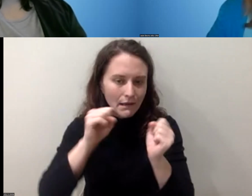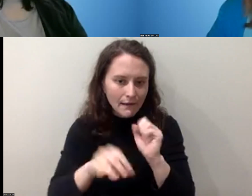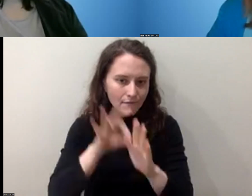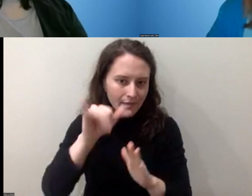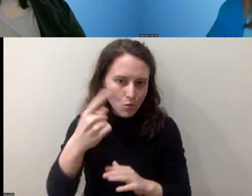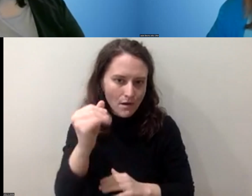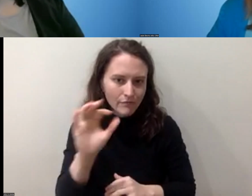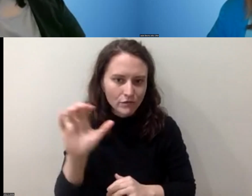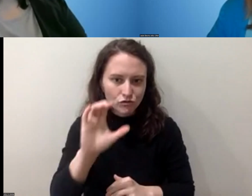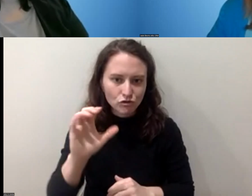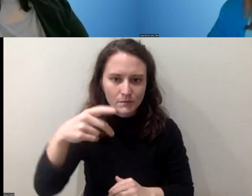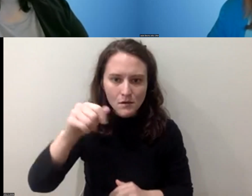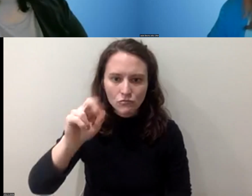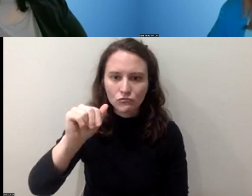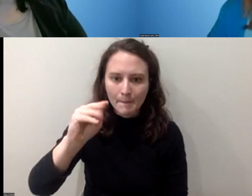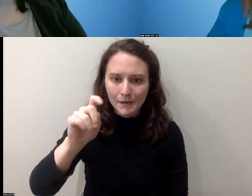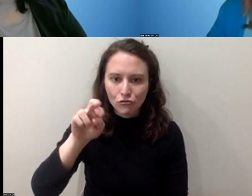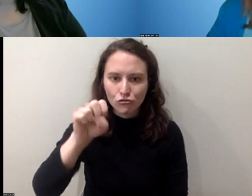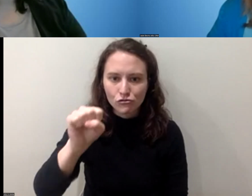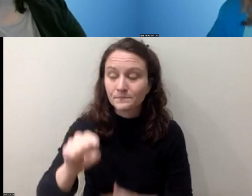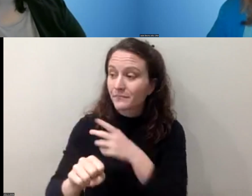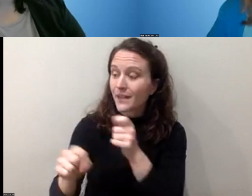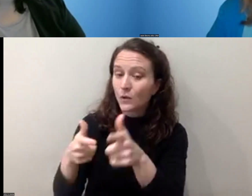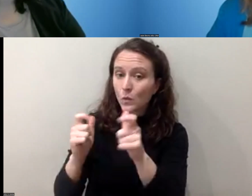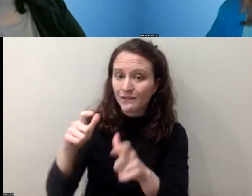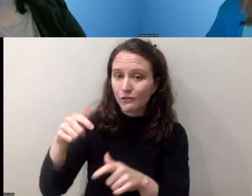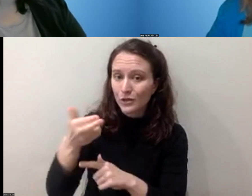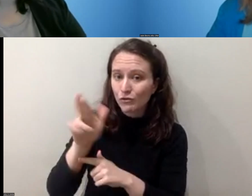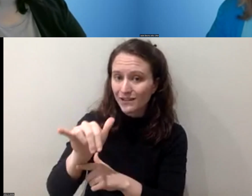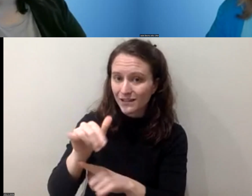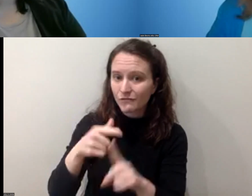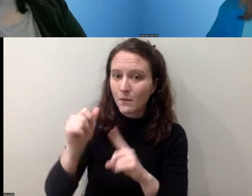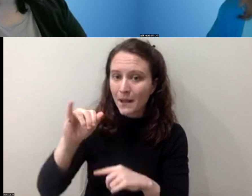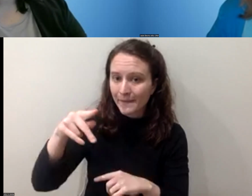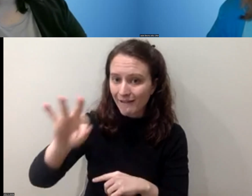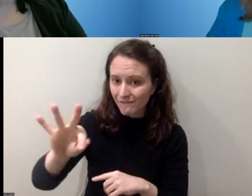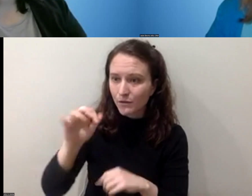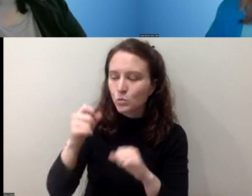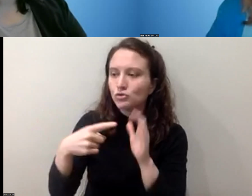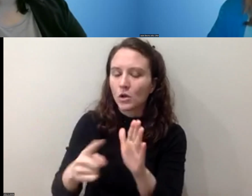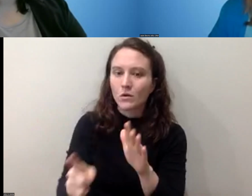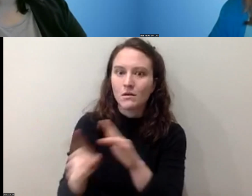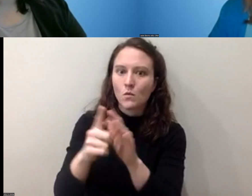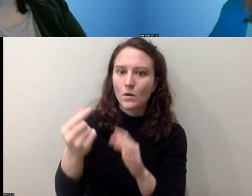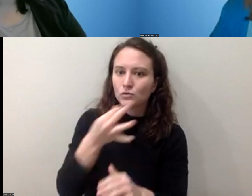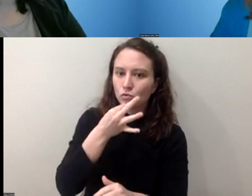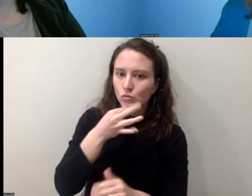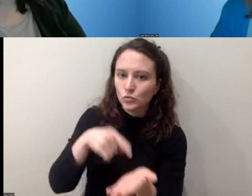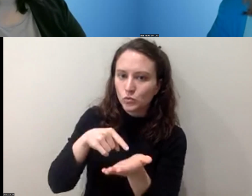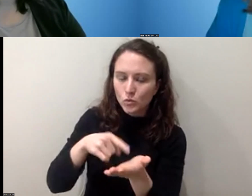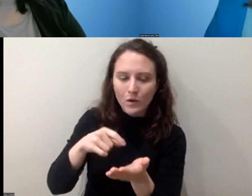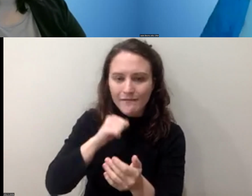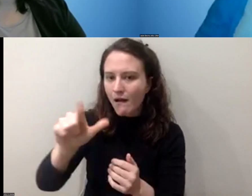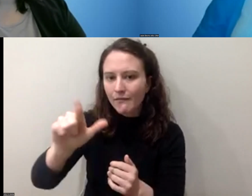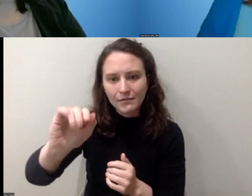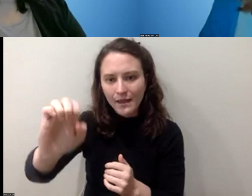Yes, that's actually, there's also the quick query by IPF that'll show reports that will be due soon. Those don't do late ones. It just does the ones that are going to